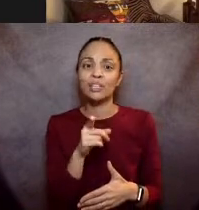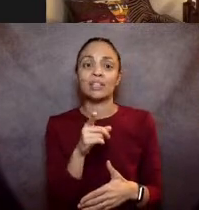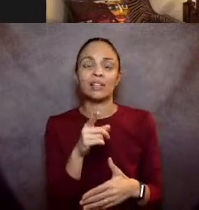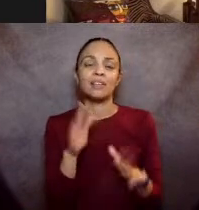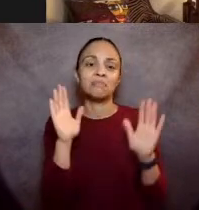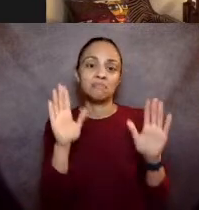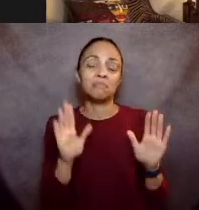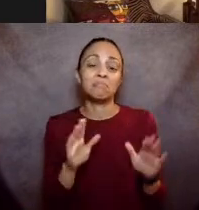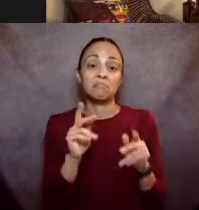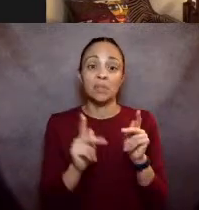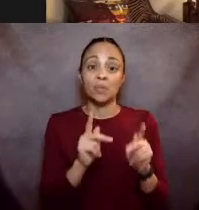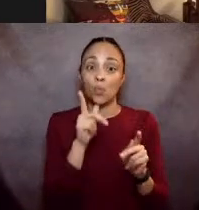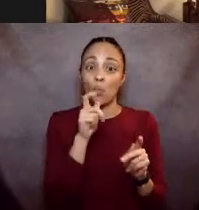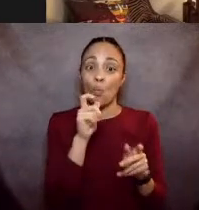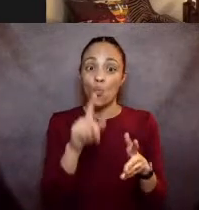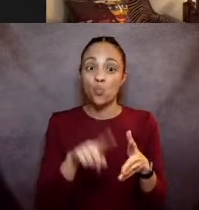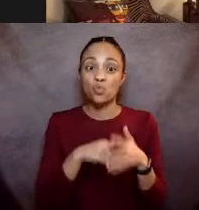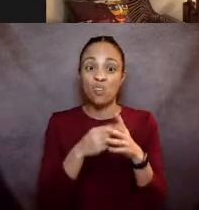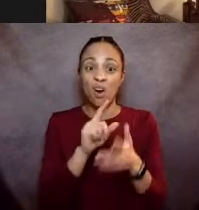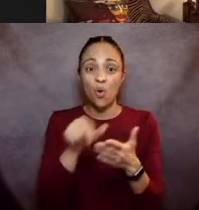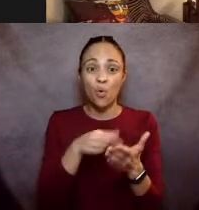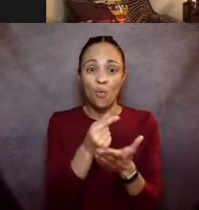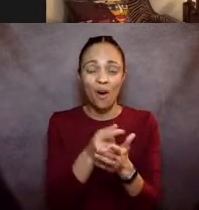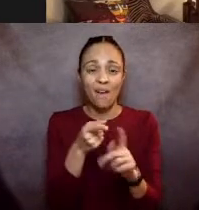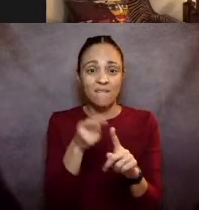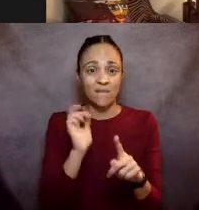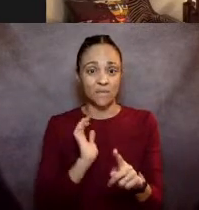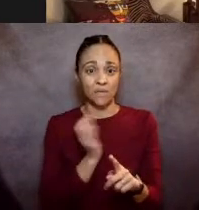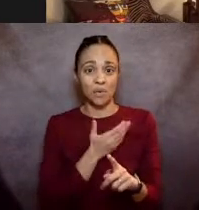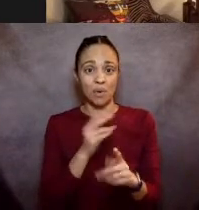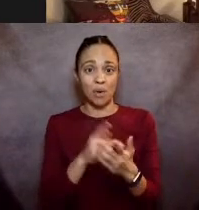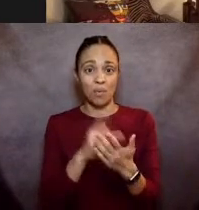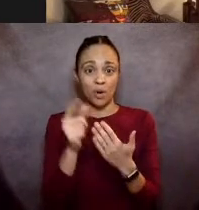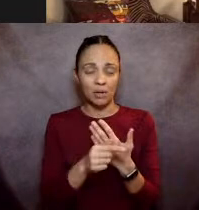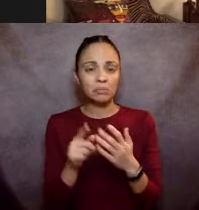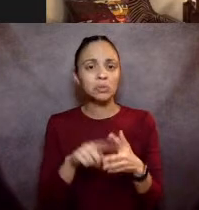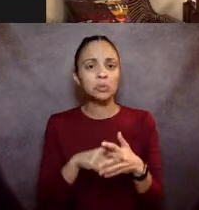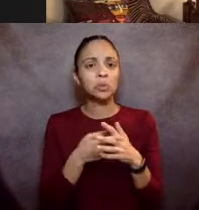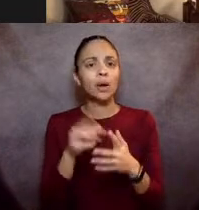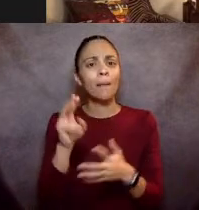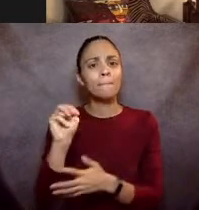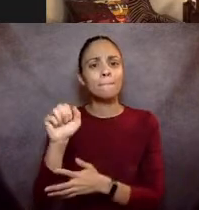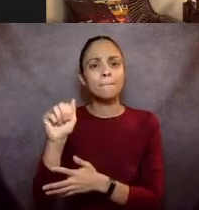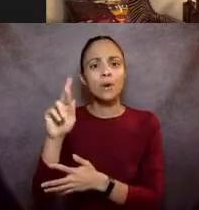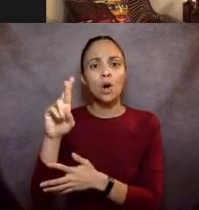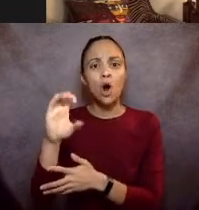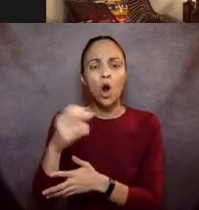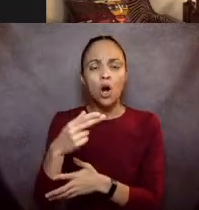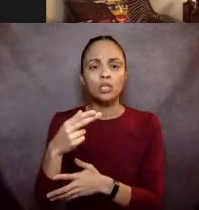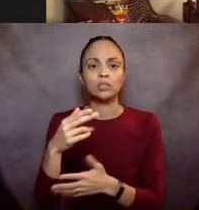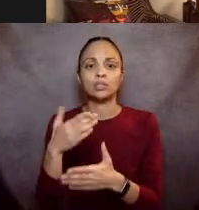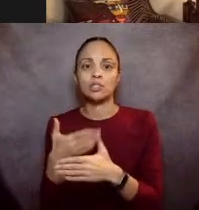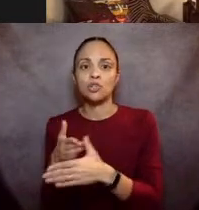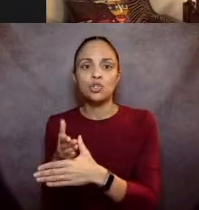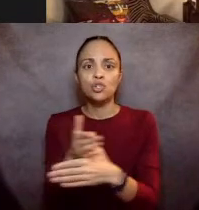March. And they've done it every month, sometimes multiple